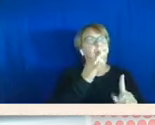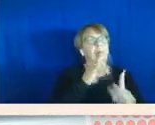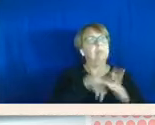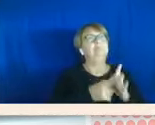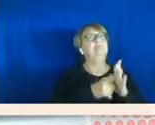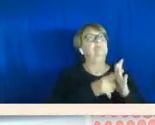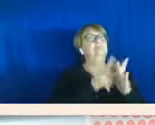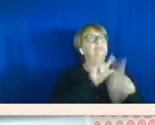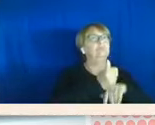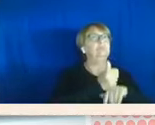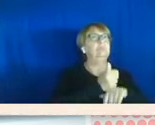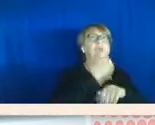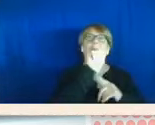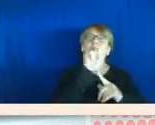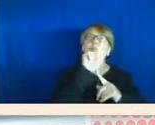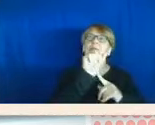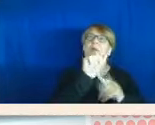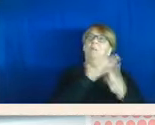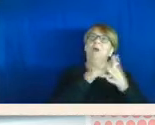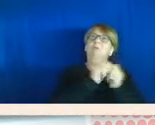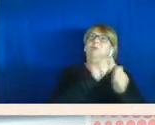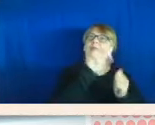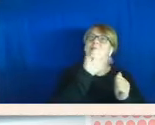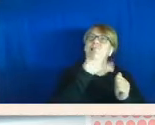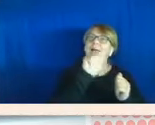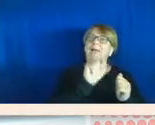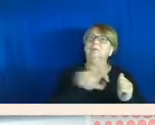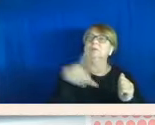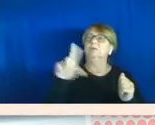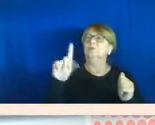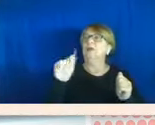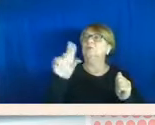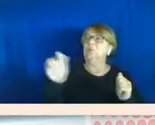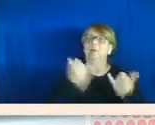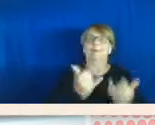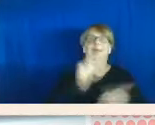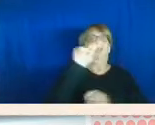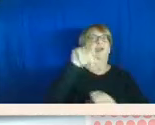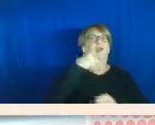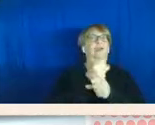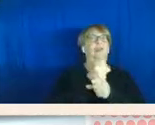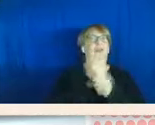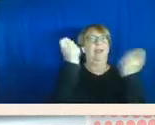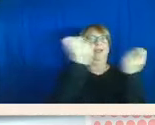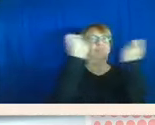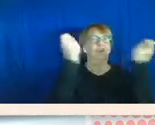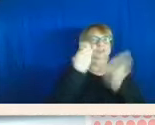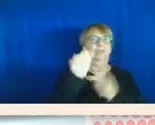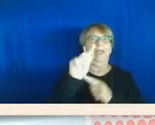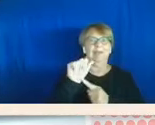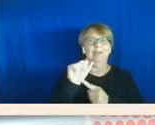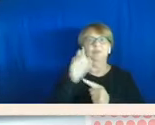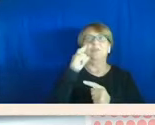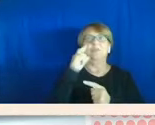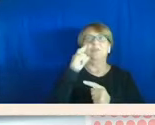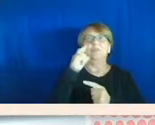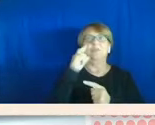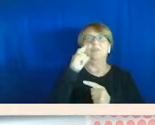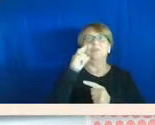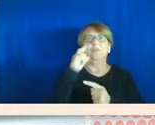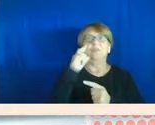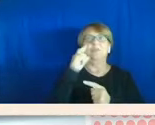Of course, 2020, it is the 30th anniversary of the ADA. So we thought it made sense to have somebody here to